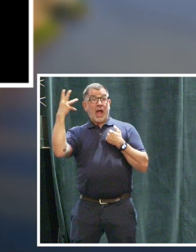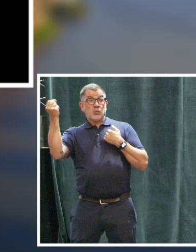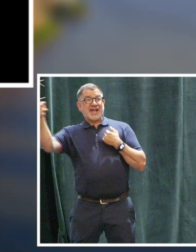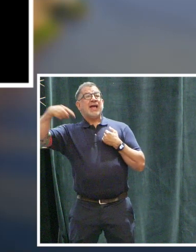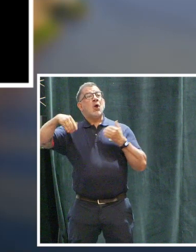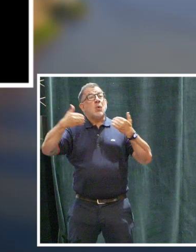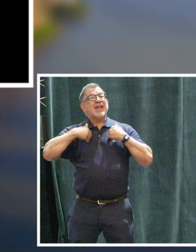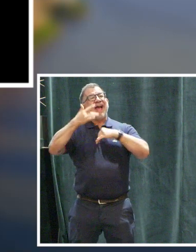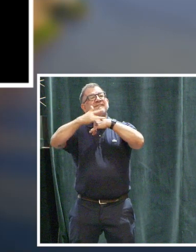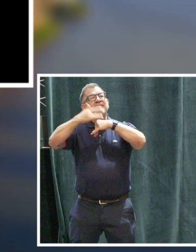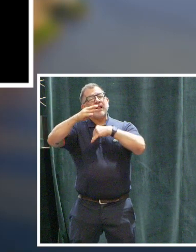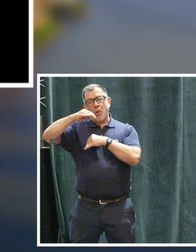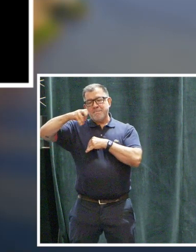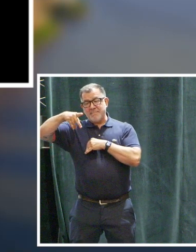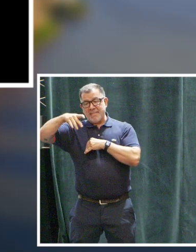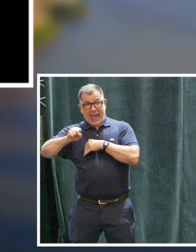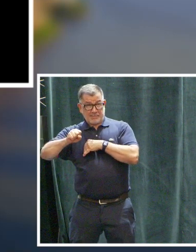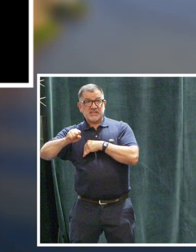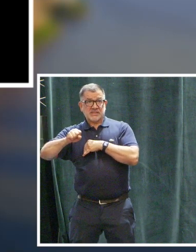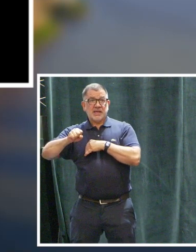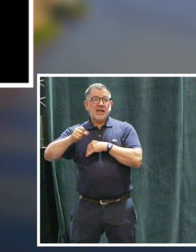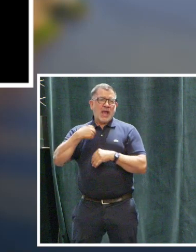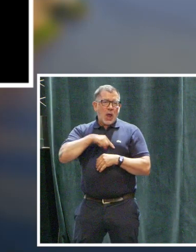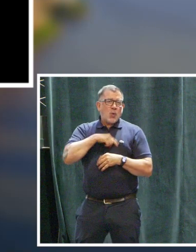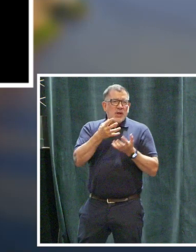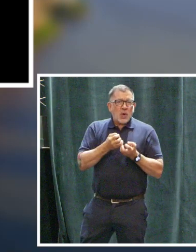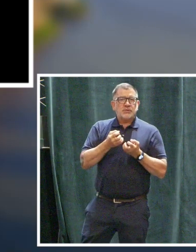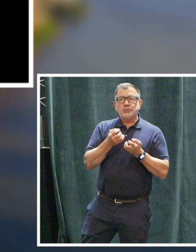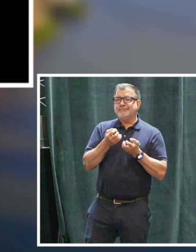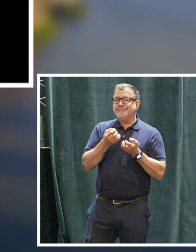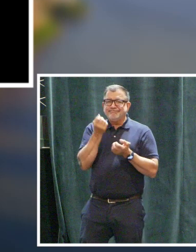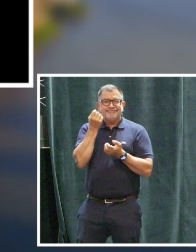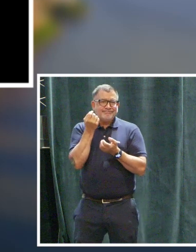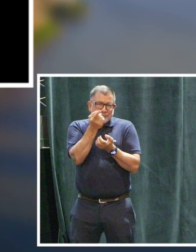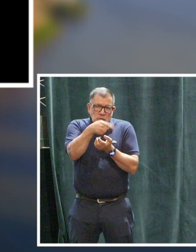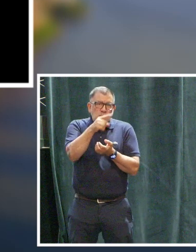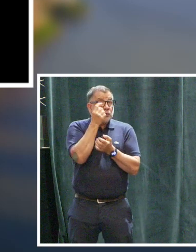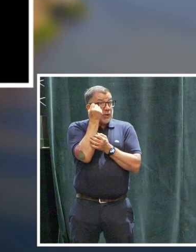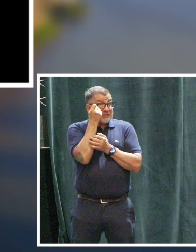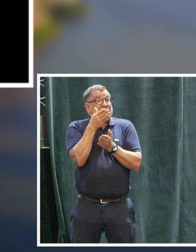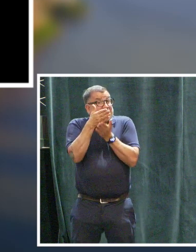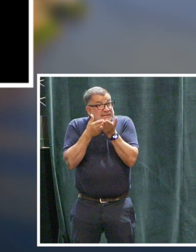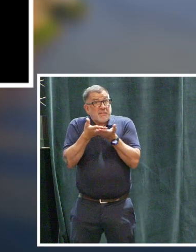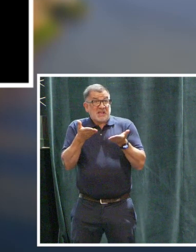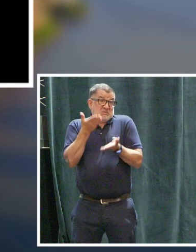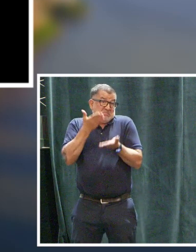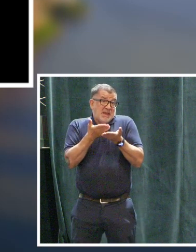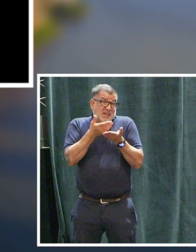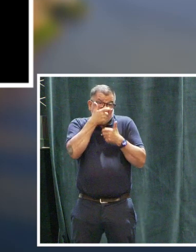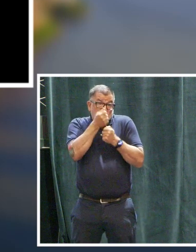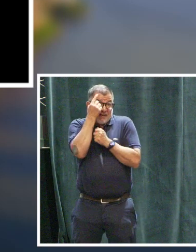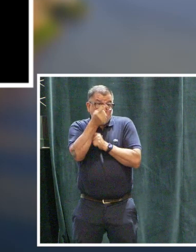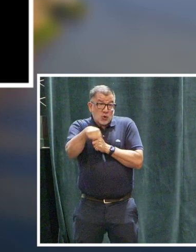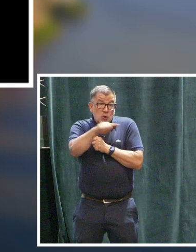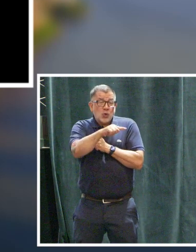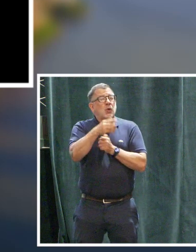outside, and we'd like to understand if there's some things that may appeal to you or seem like good ideas